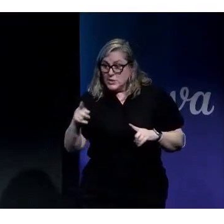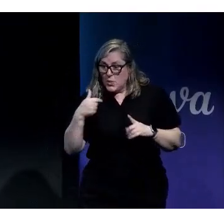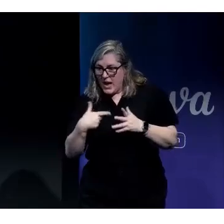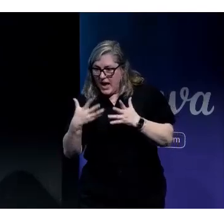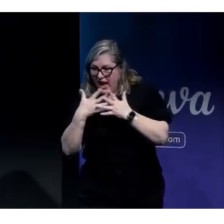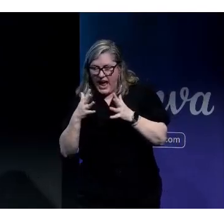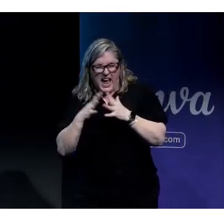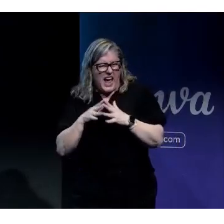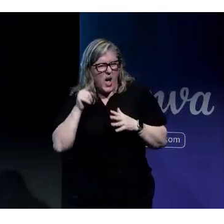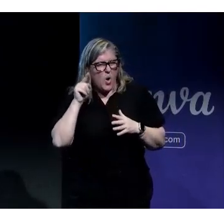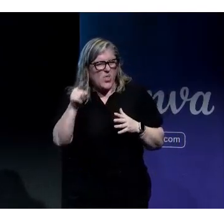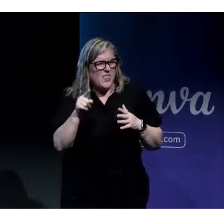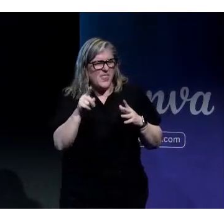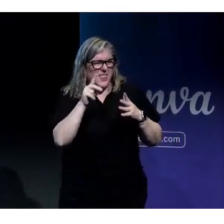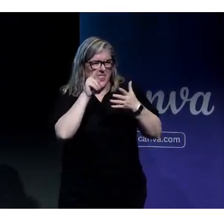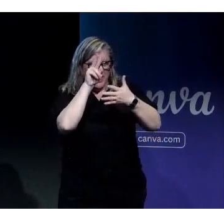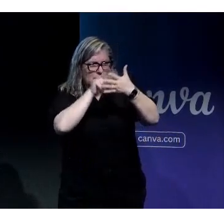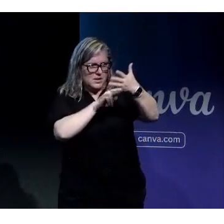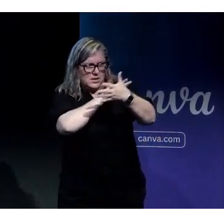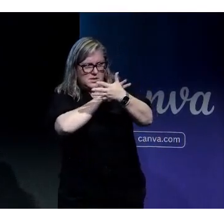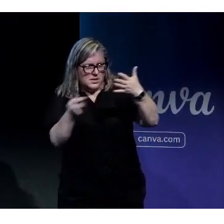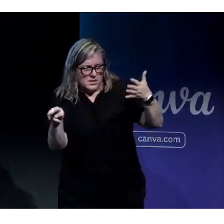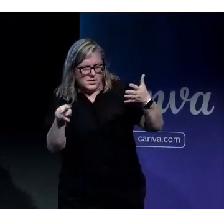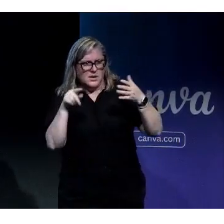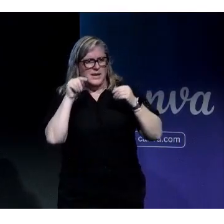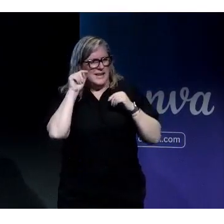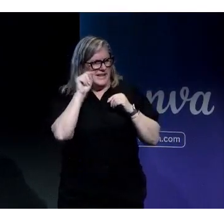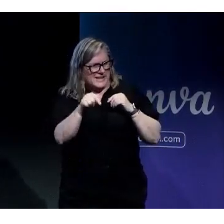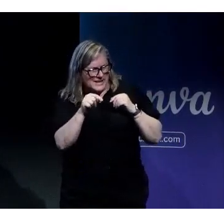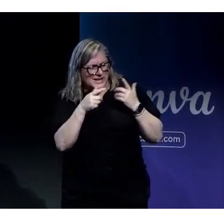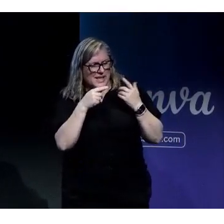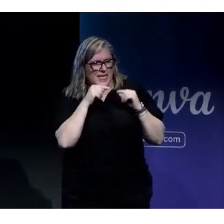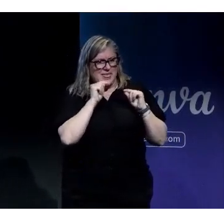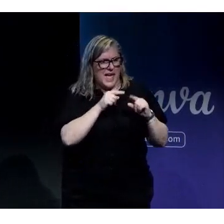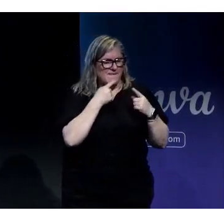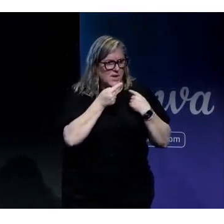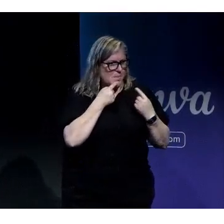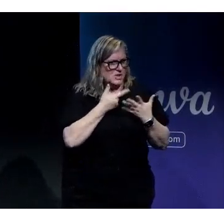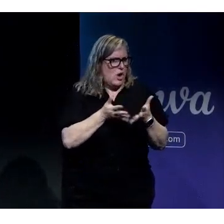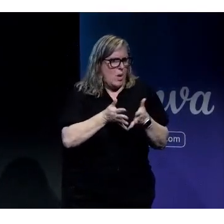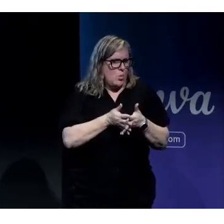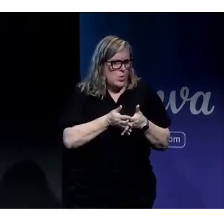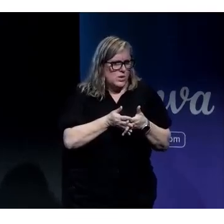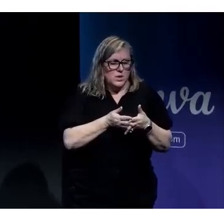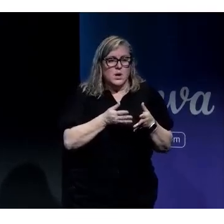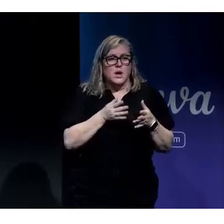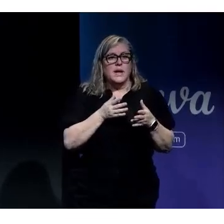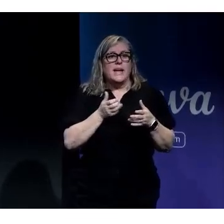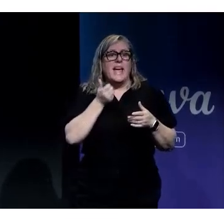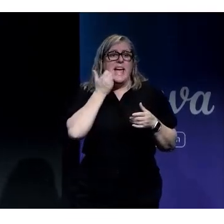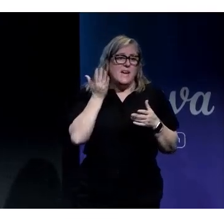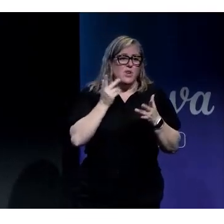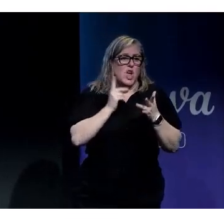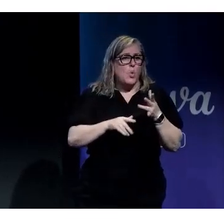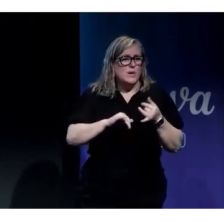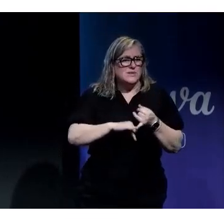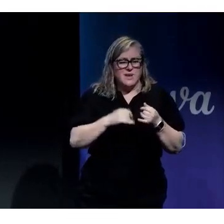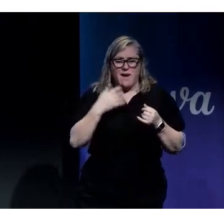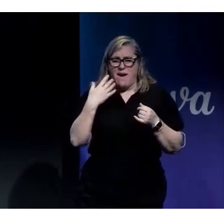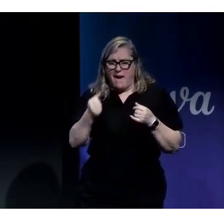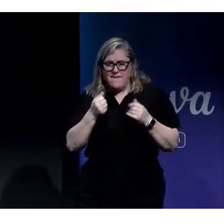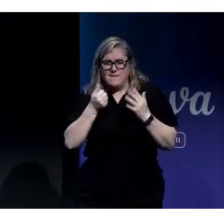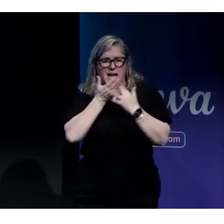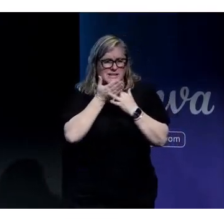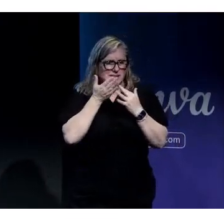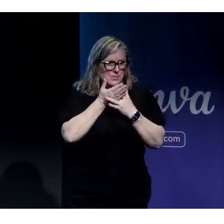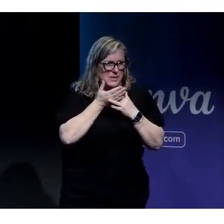reader software actually get access to all that info? So every operating system has their own version of an accessibility API,